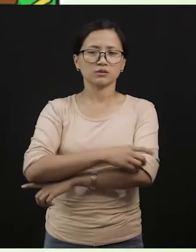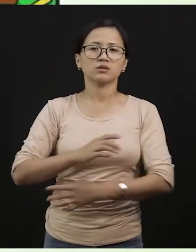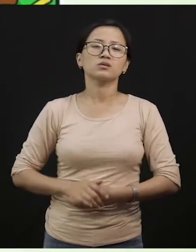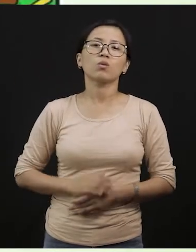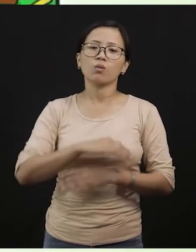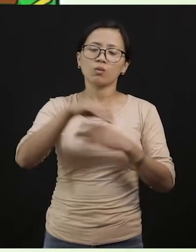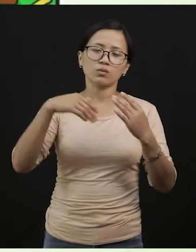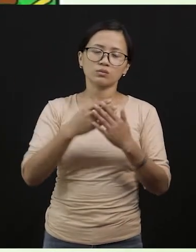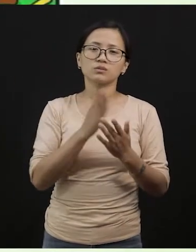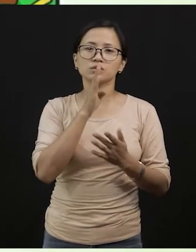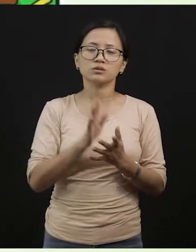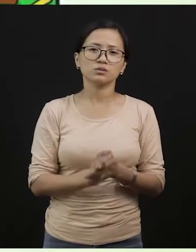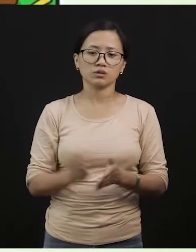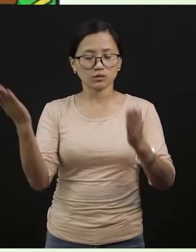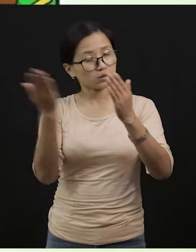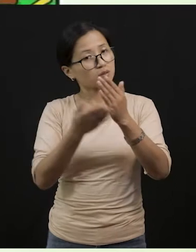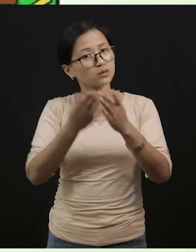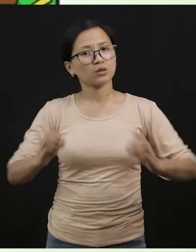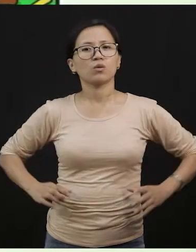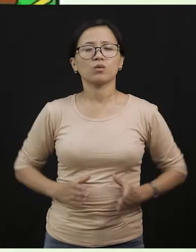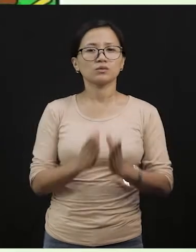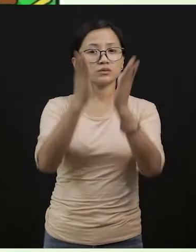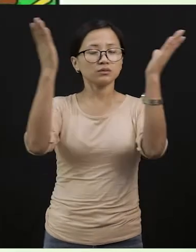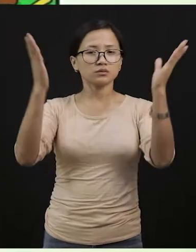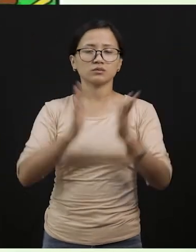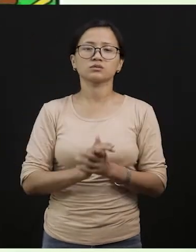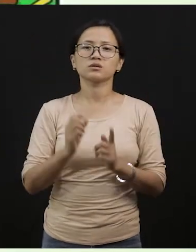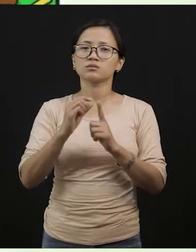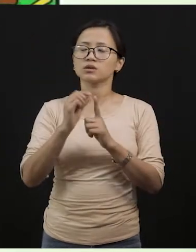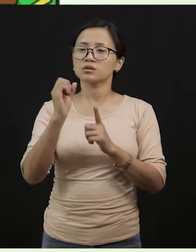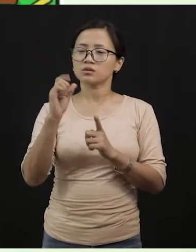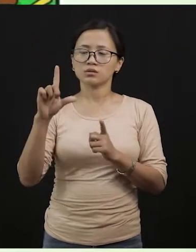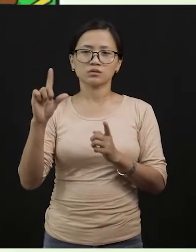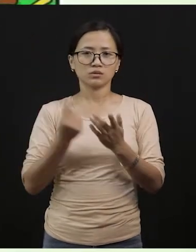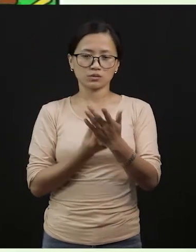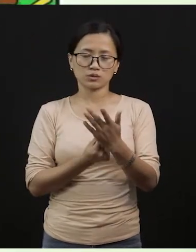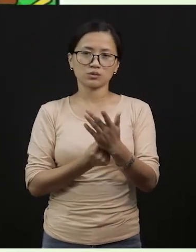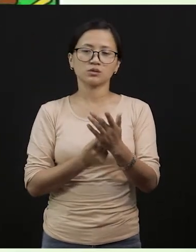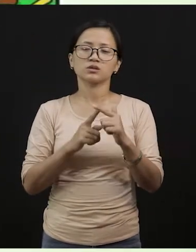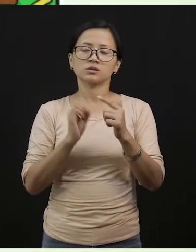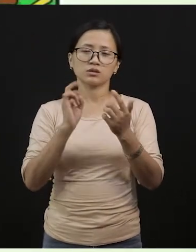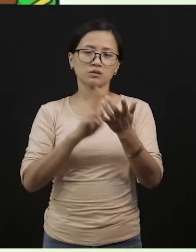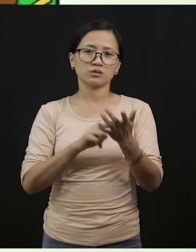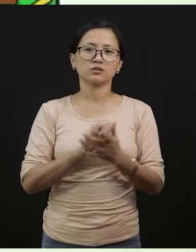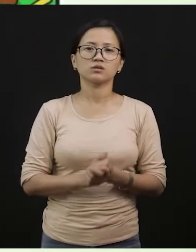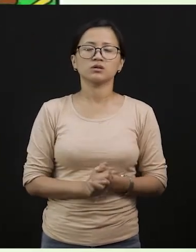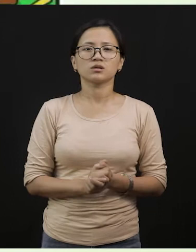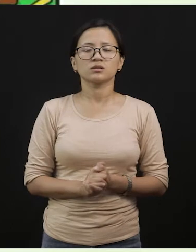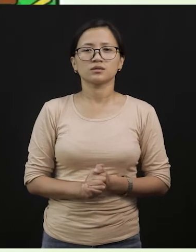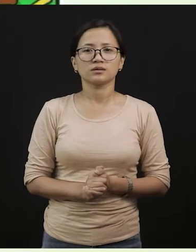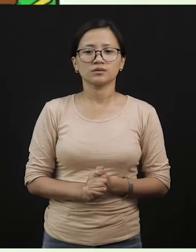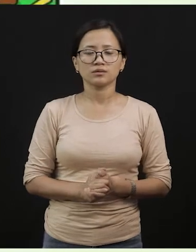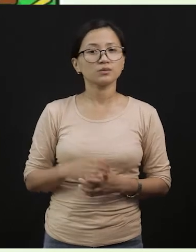because we are cutting down the trees, okay? And also the pollution that is caused. So these are the reasons in ways